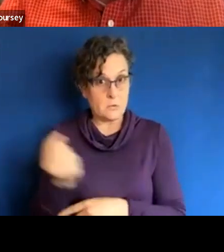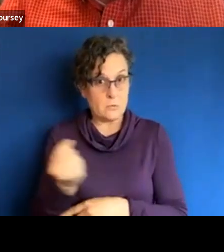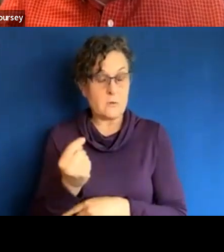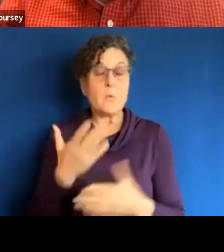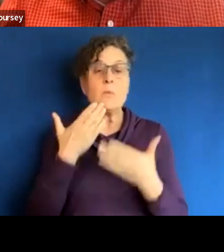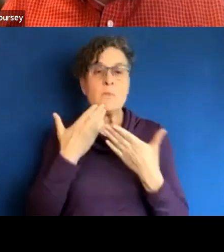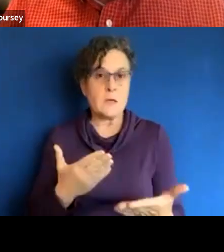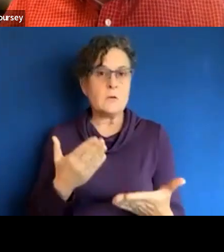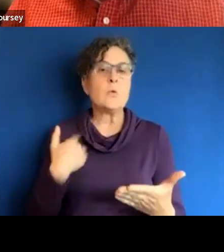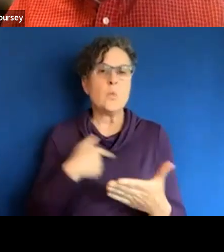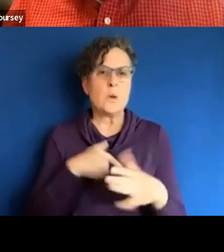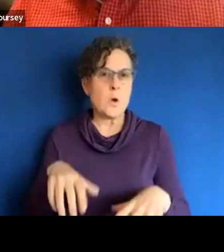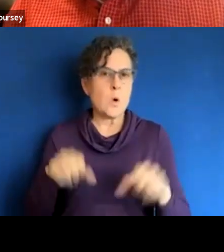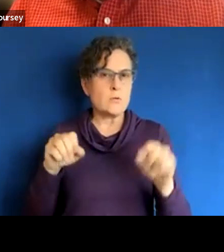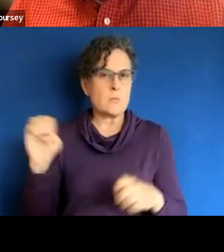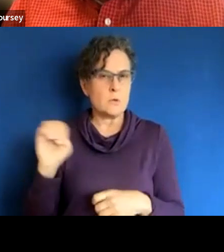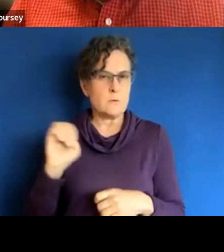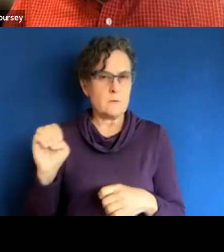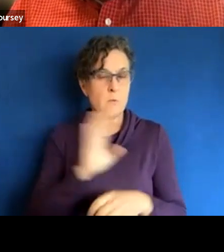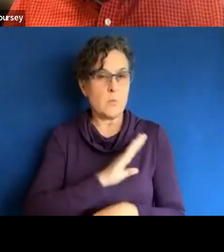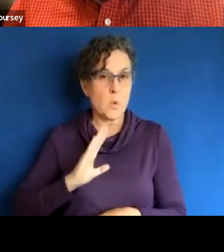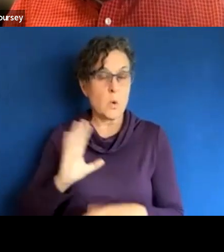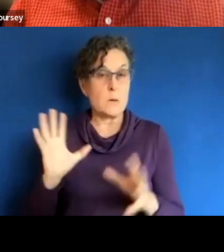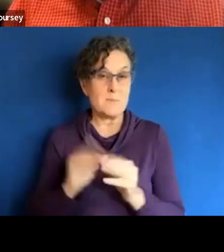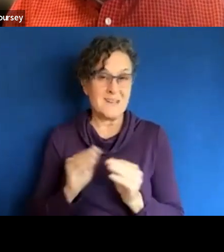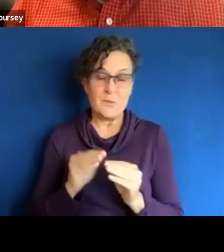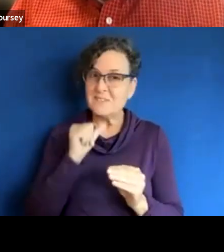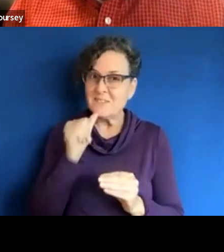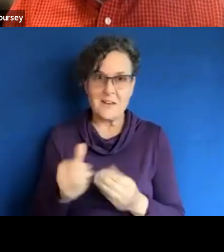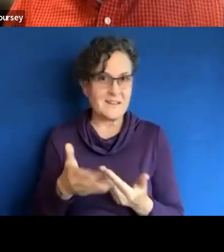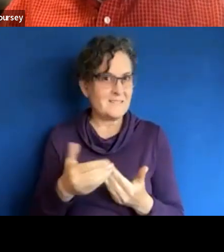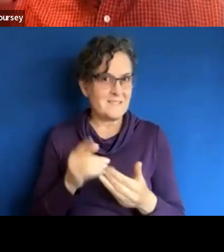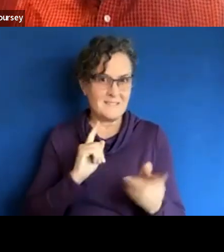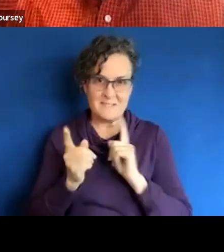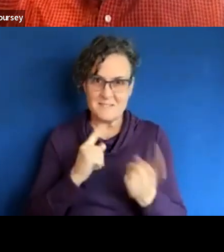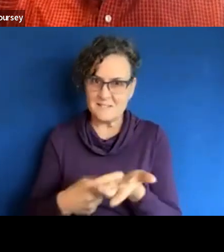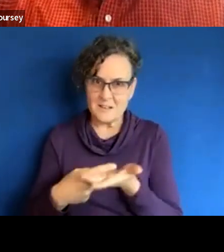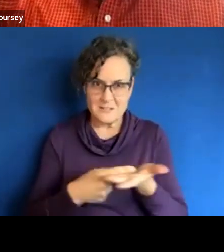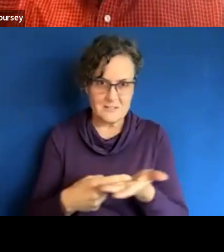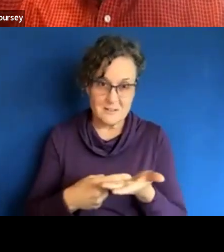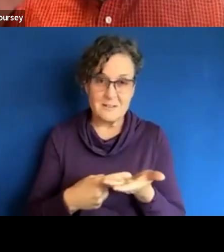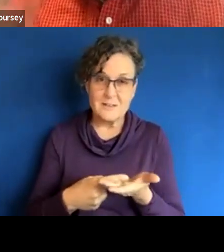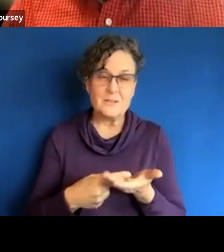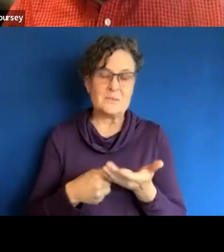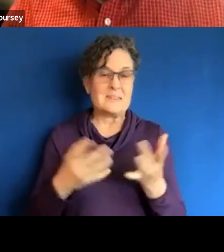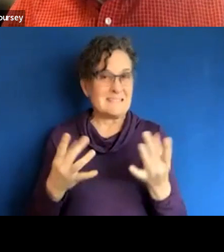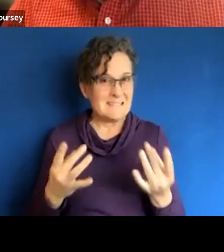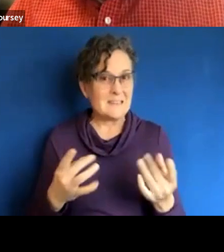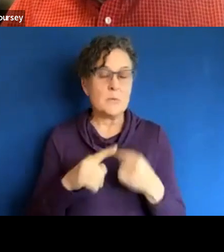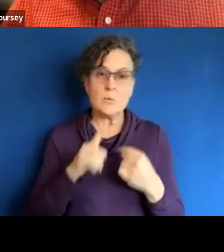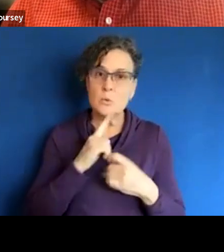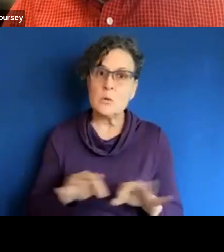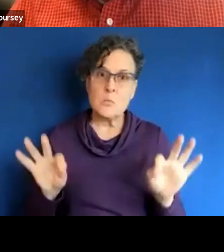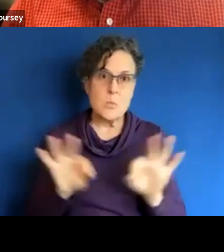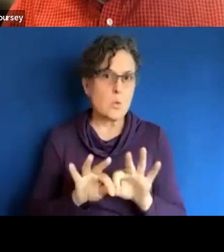meeting. It was a difficult conversation, but it was a real conversation. It was a conversation that really